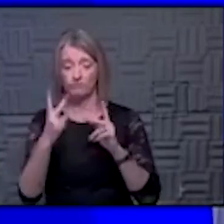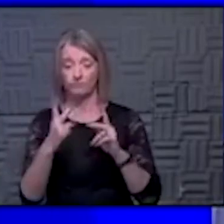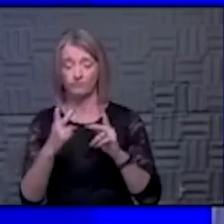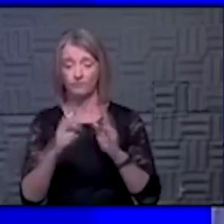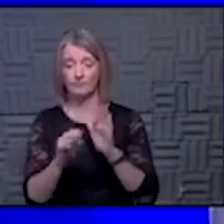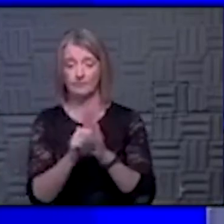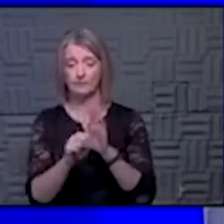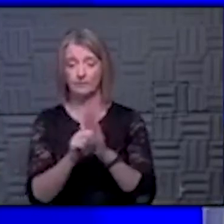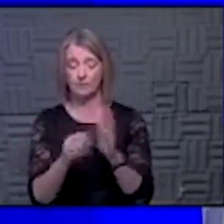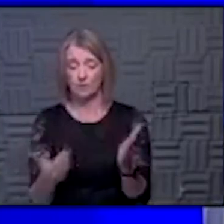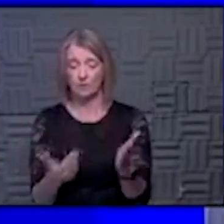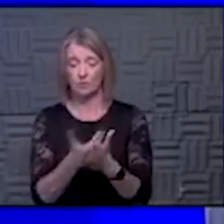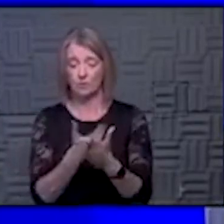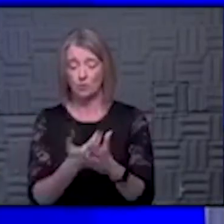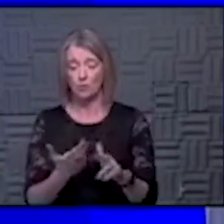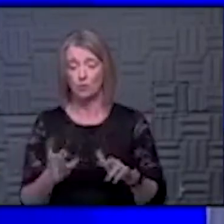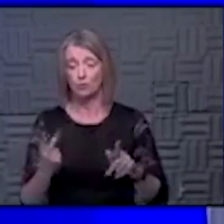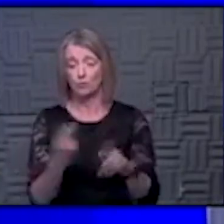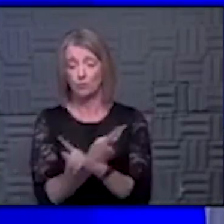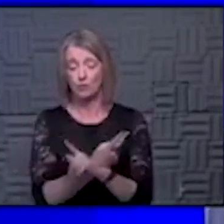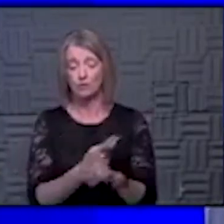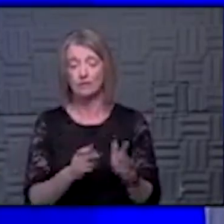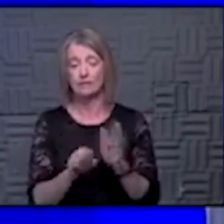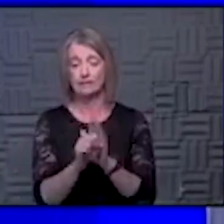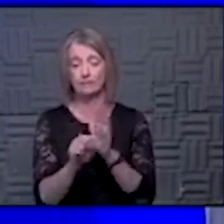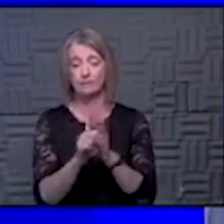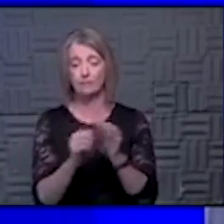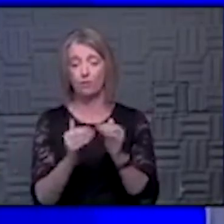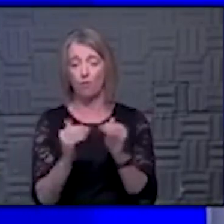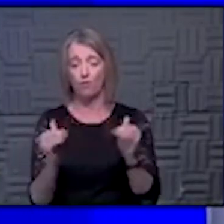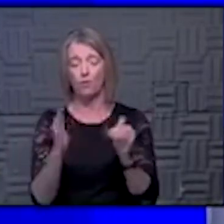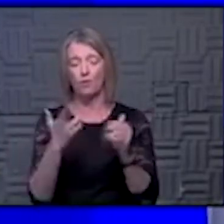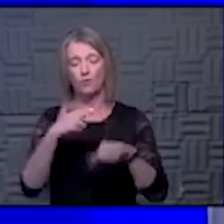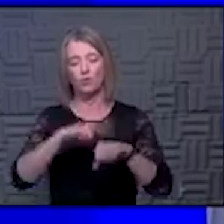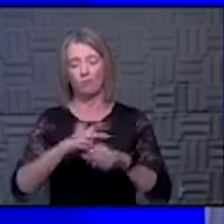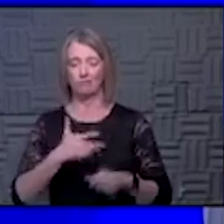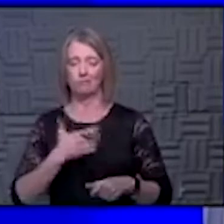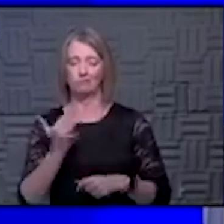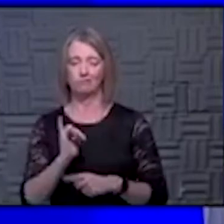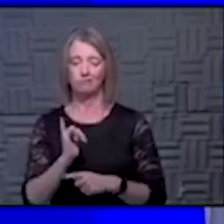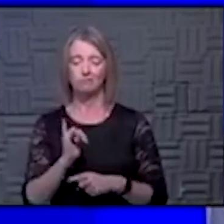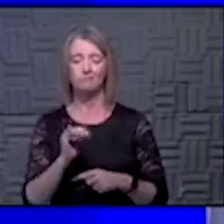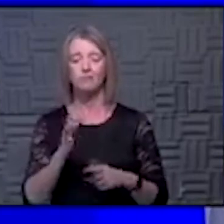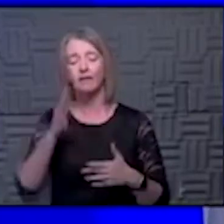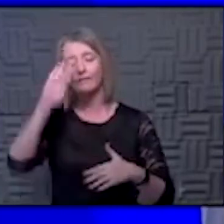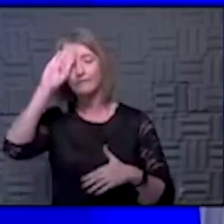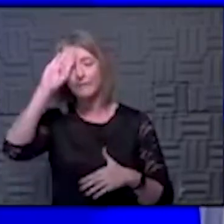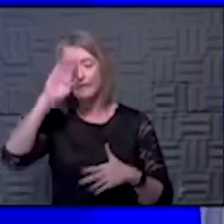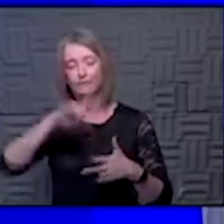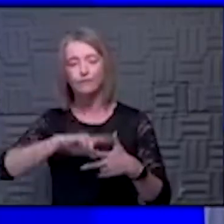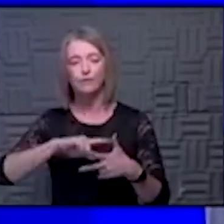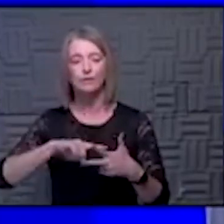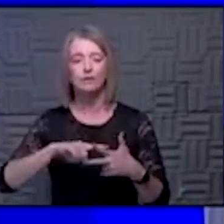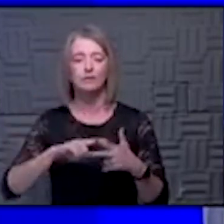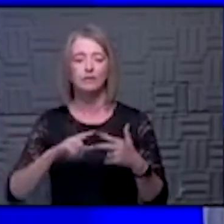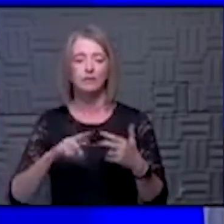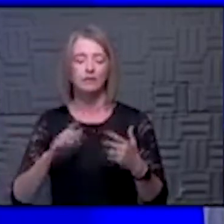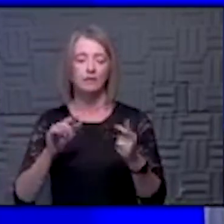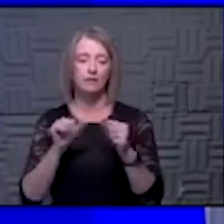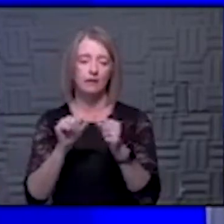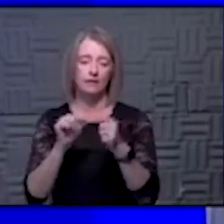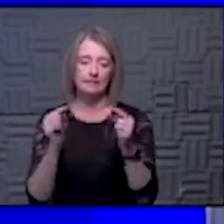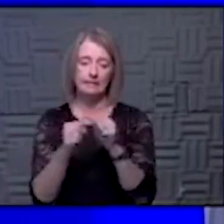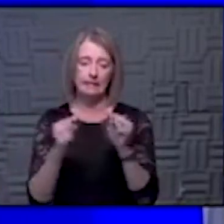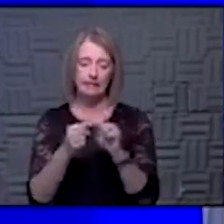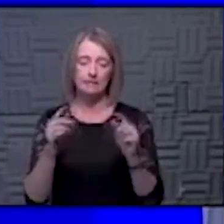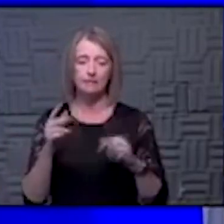are new or increased symptoms over your baseline, but also things like fever, constant aches or change in aches